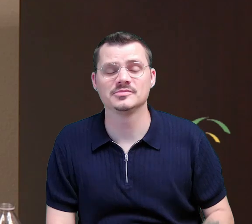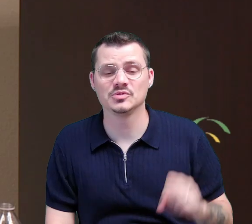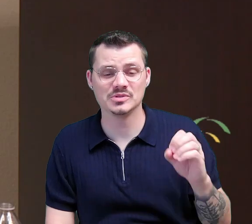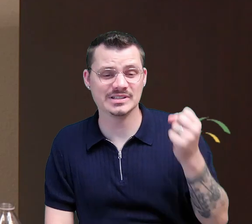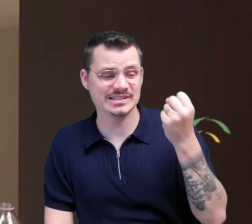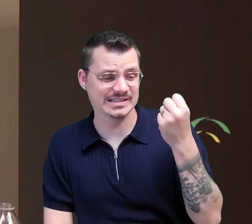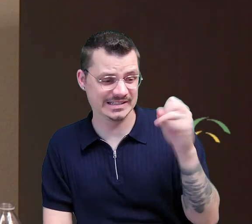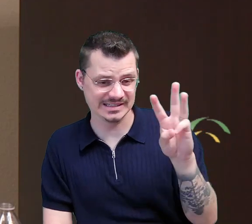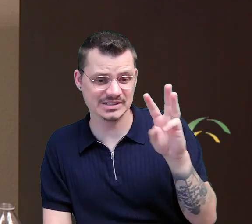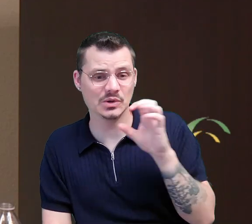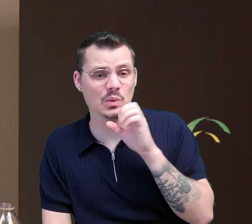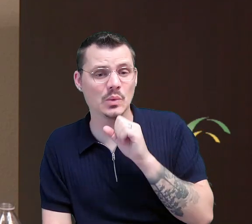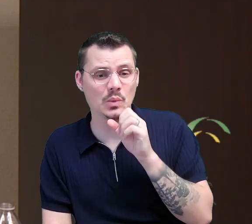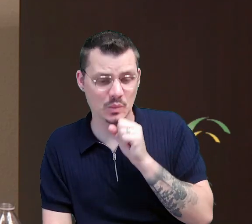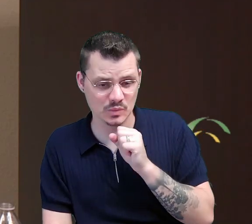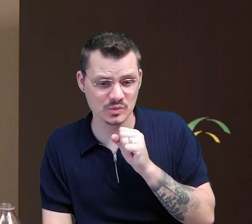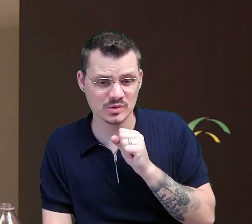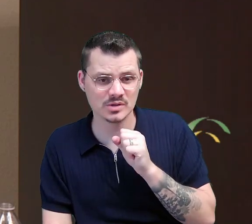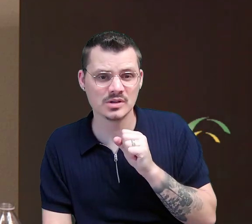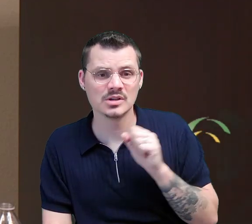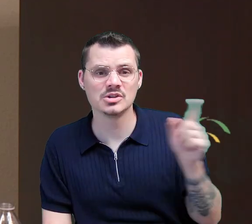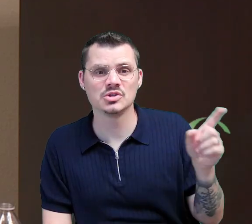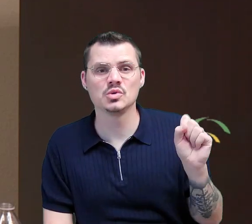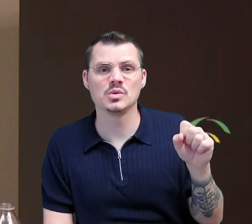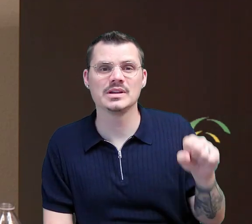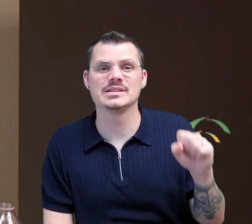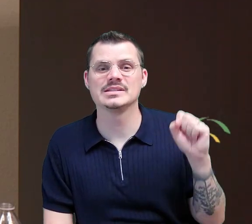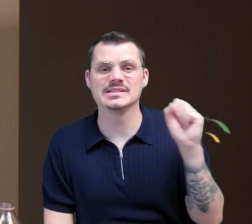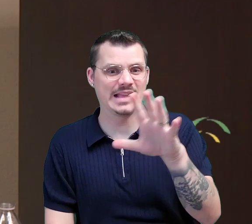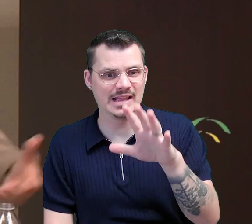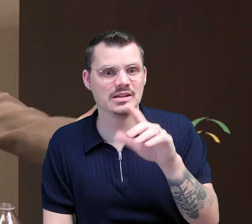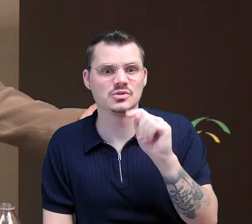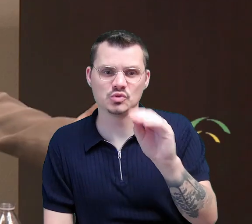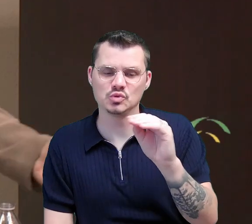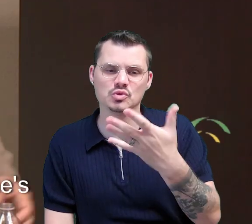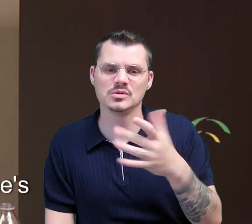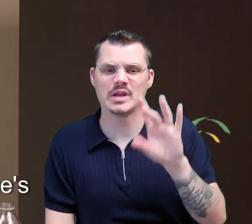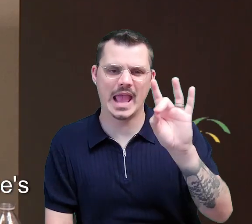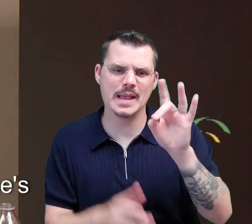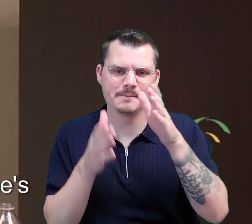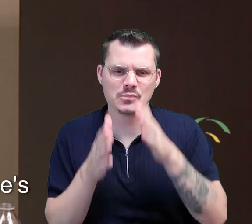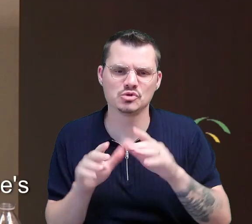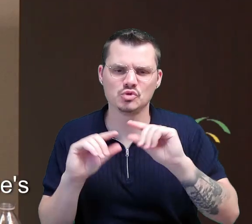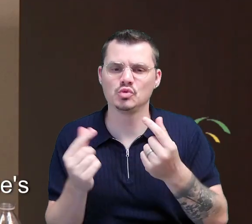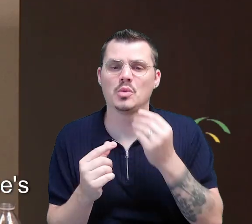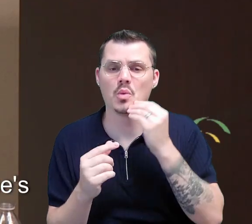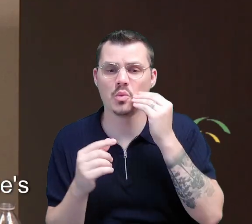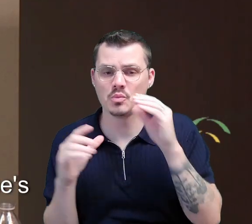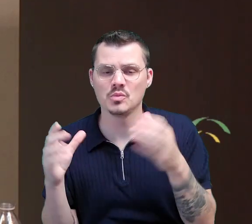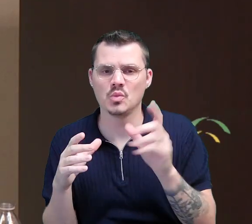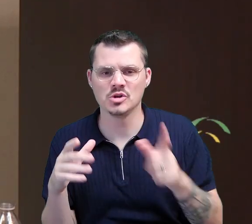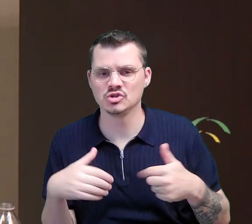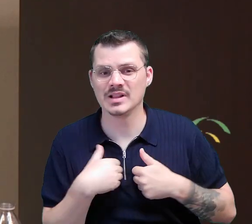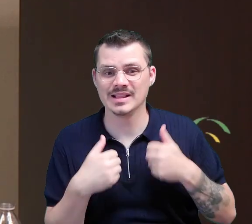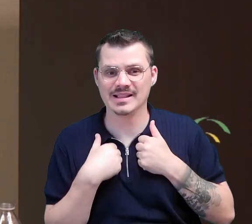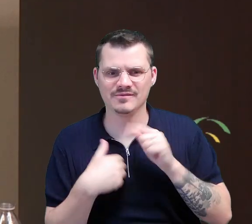So at the age of 16, she was sent to this 8-person group facility where she's